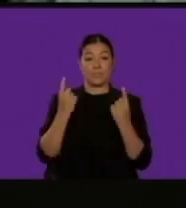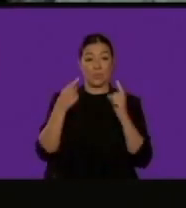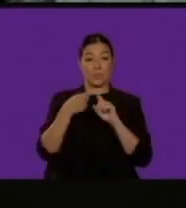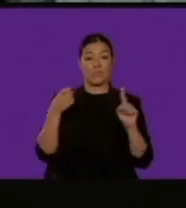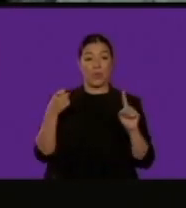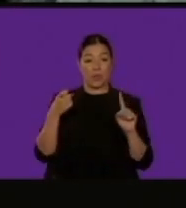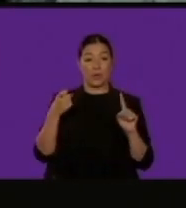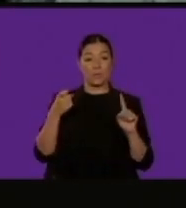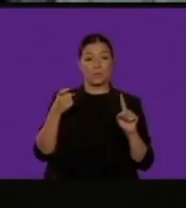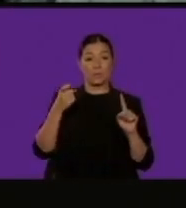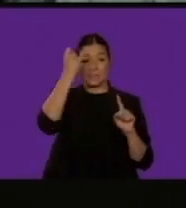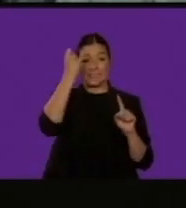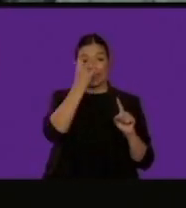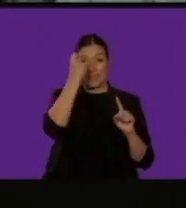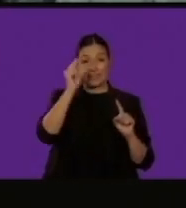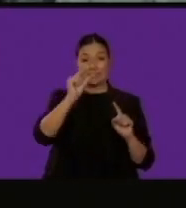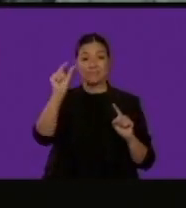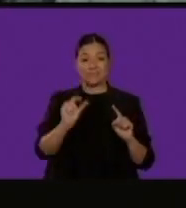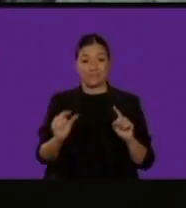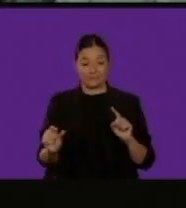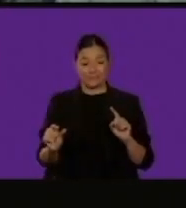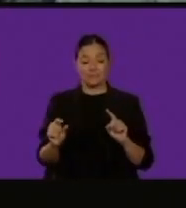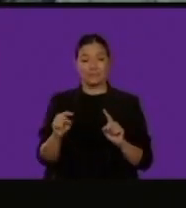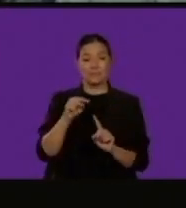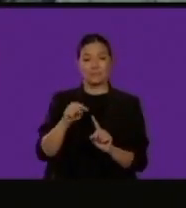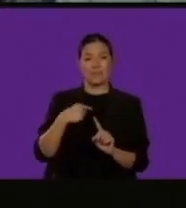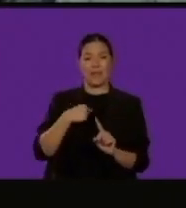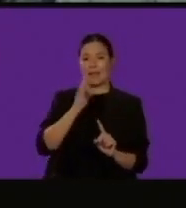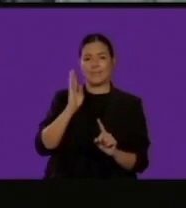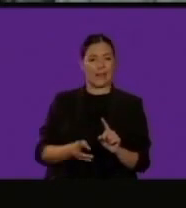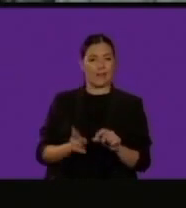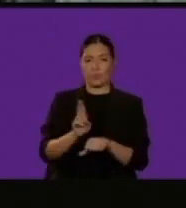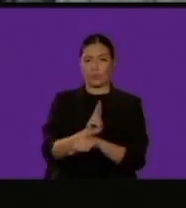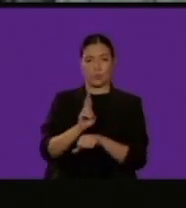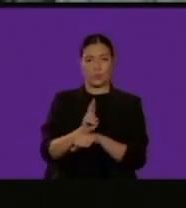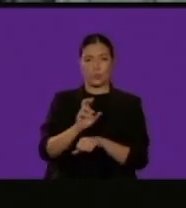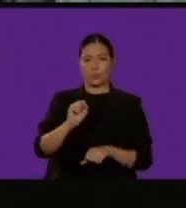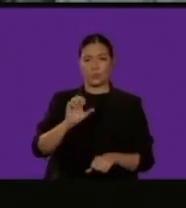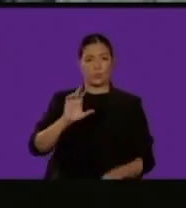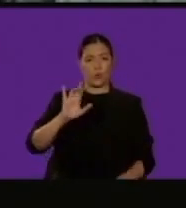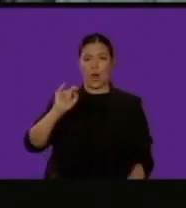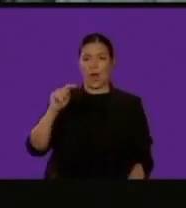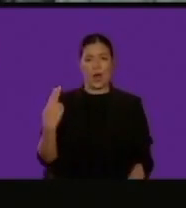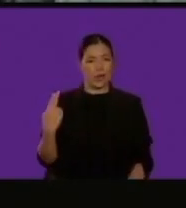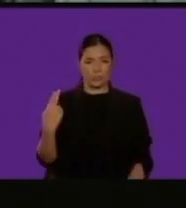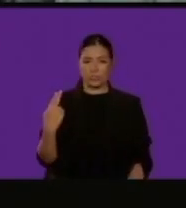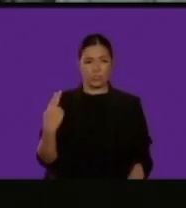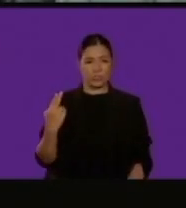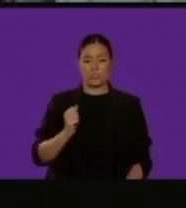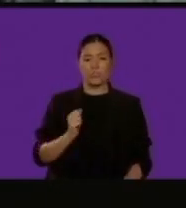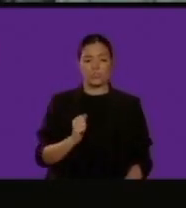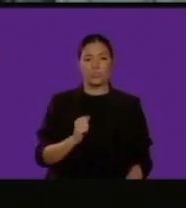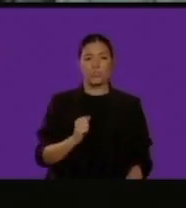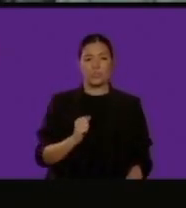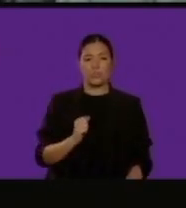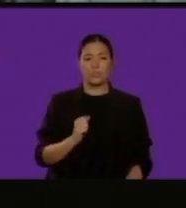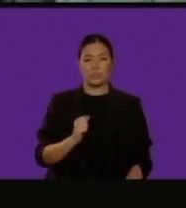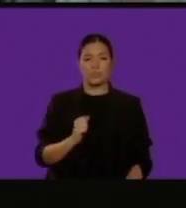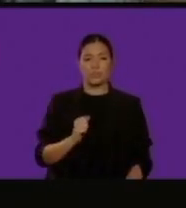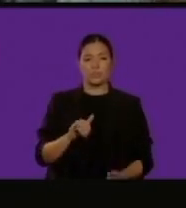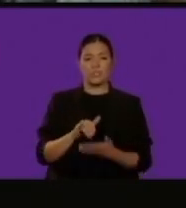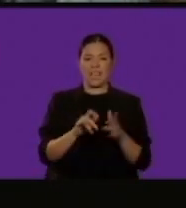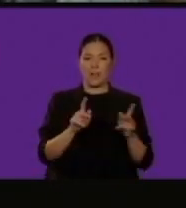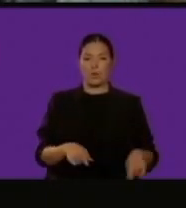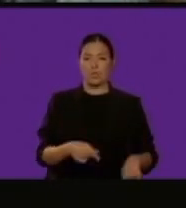For instance, someone from Guatemala. Estamos muy from Lesotho as